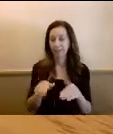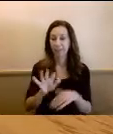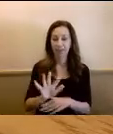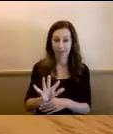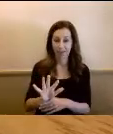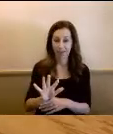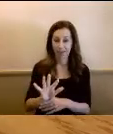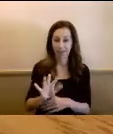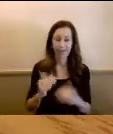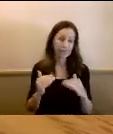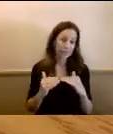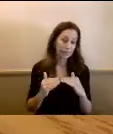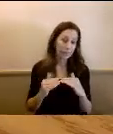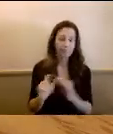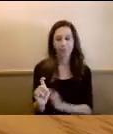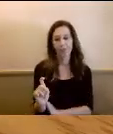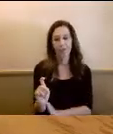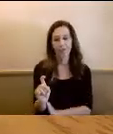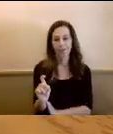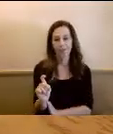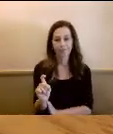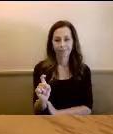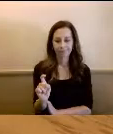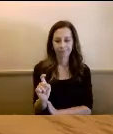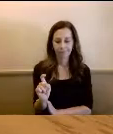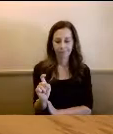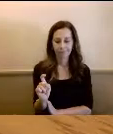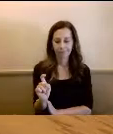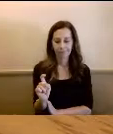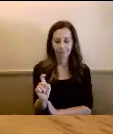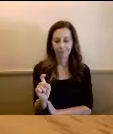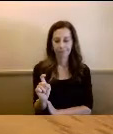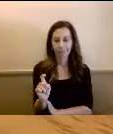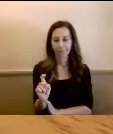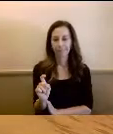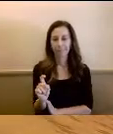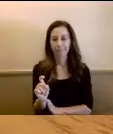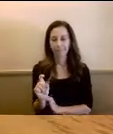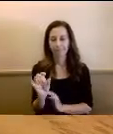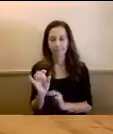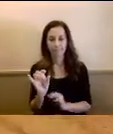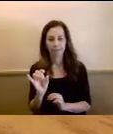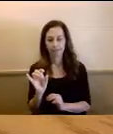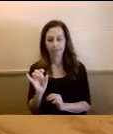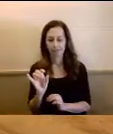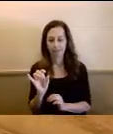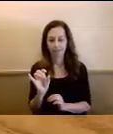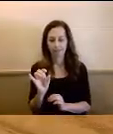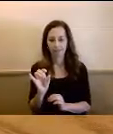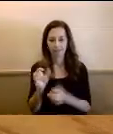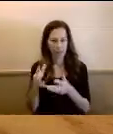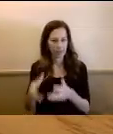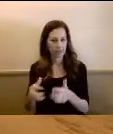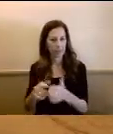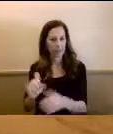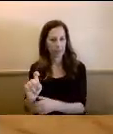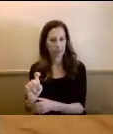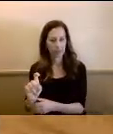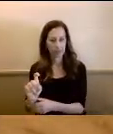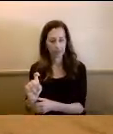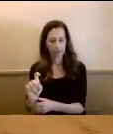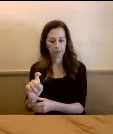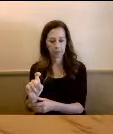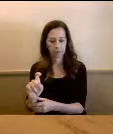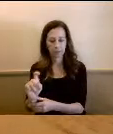divided by 5 will leave you with x. So we've got this, leaves us with the